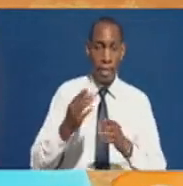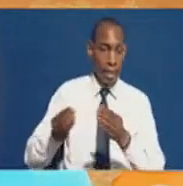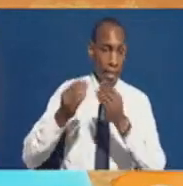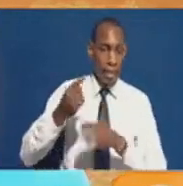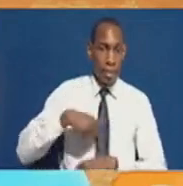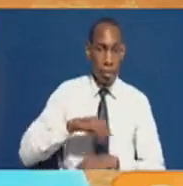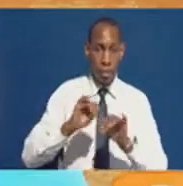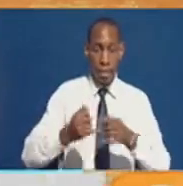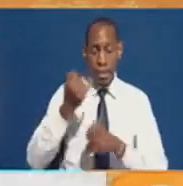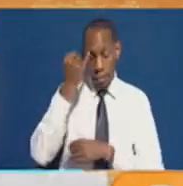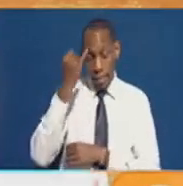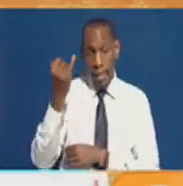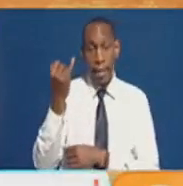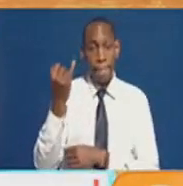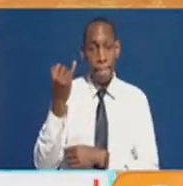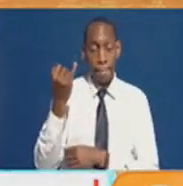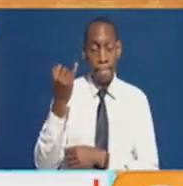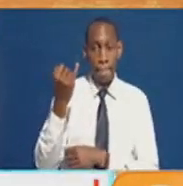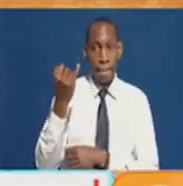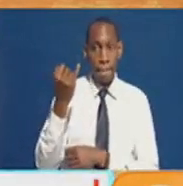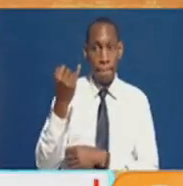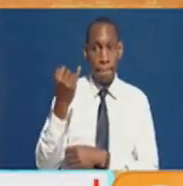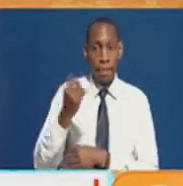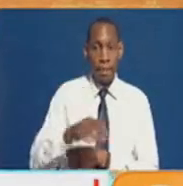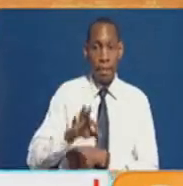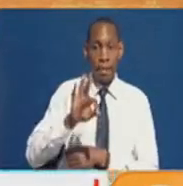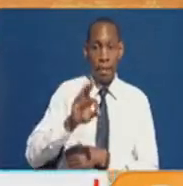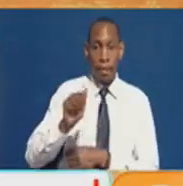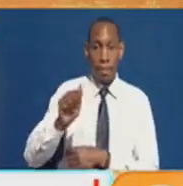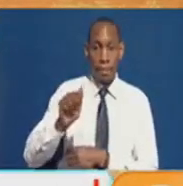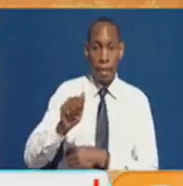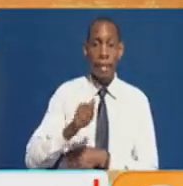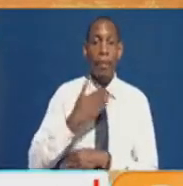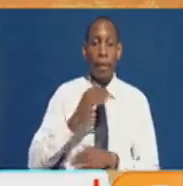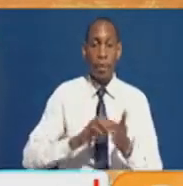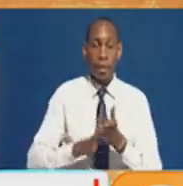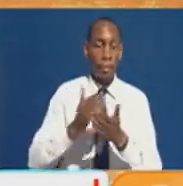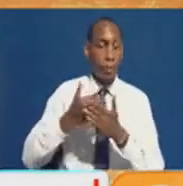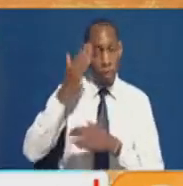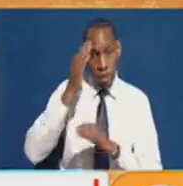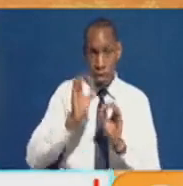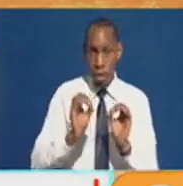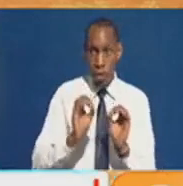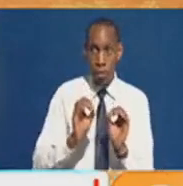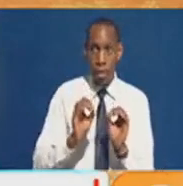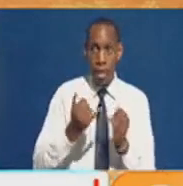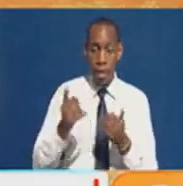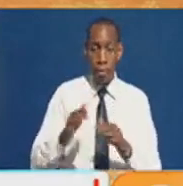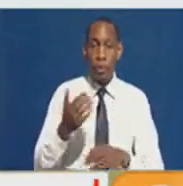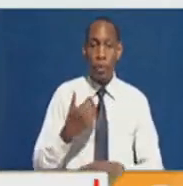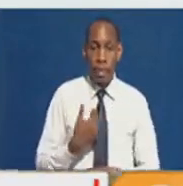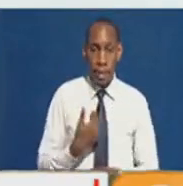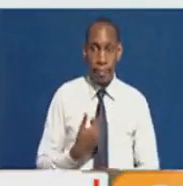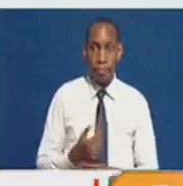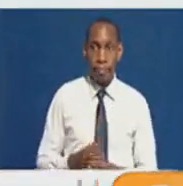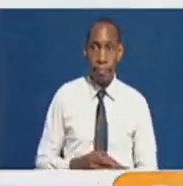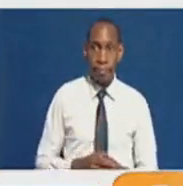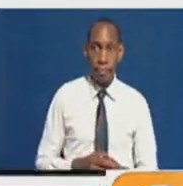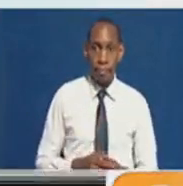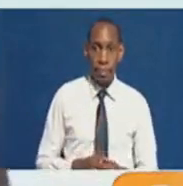new concept ya what FIFA wants. So we grab the chance to have him.